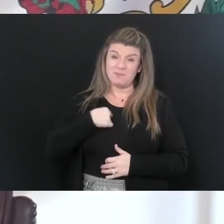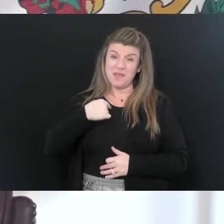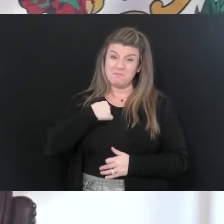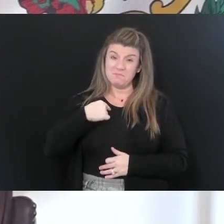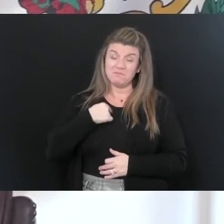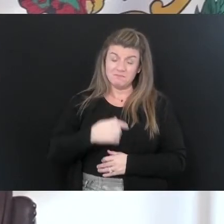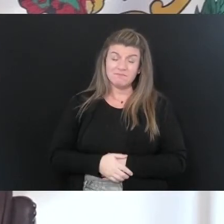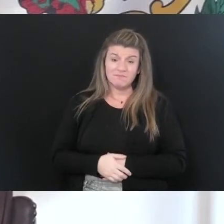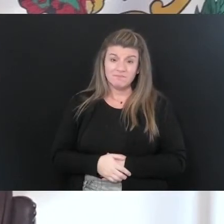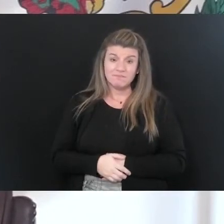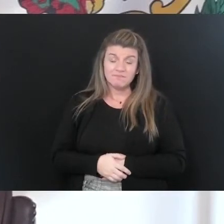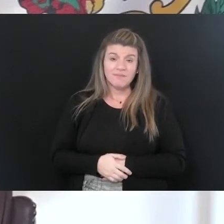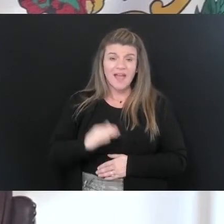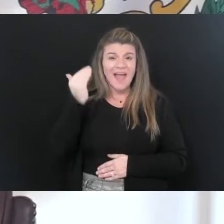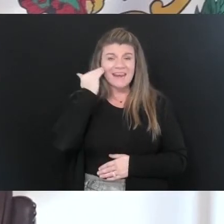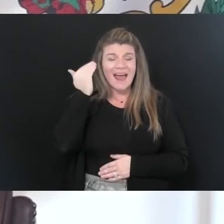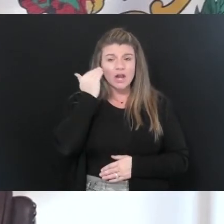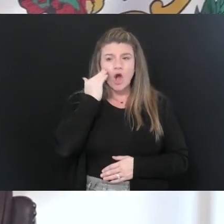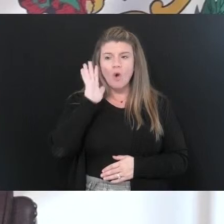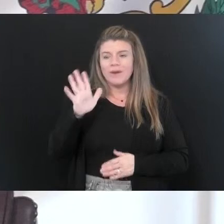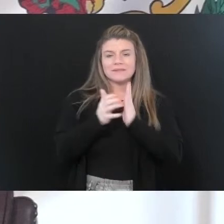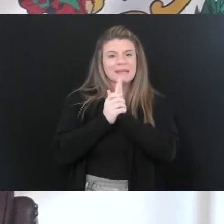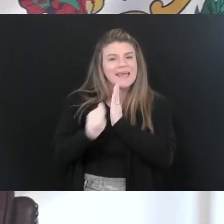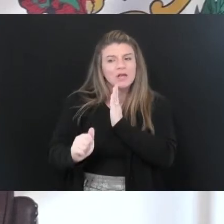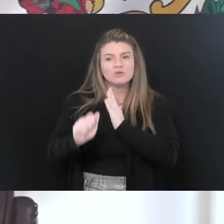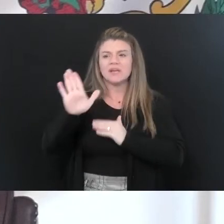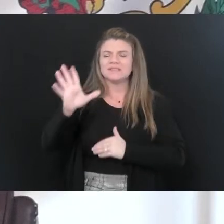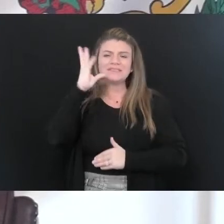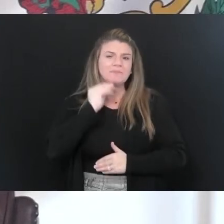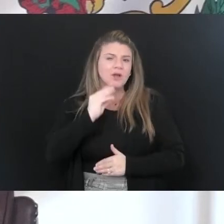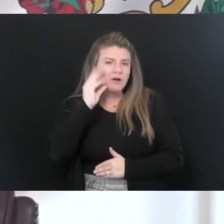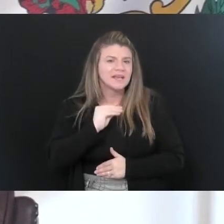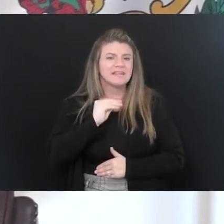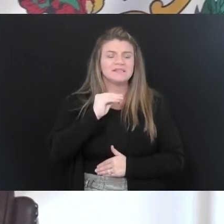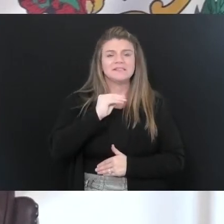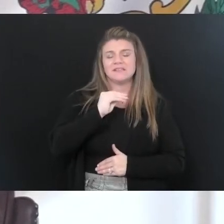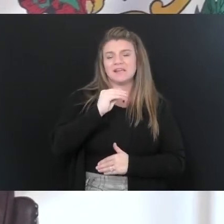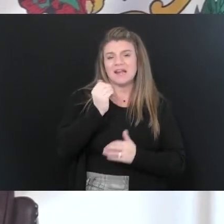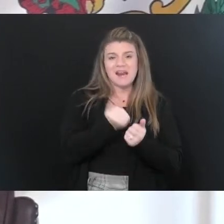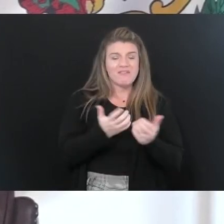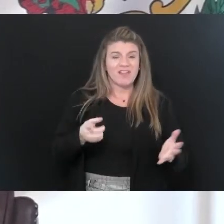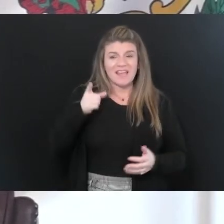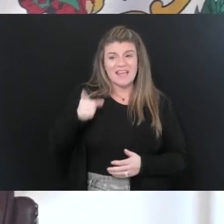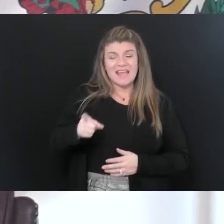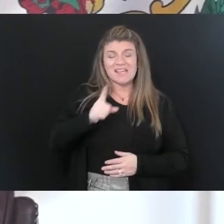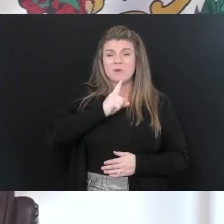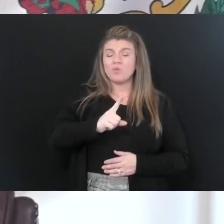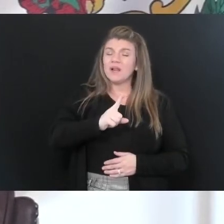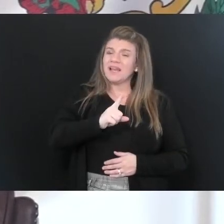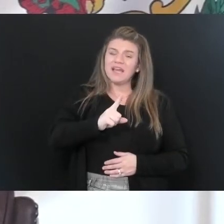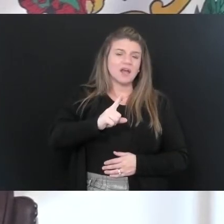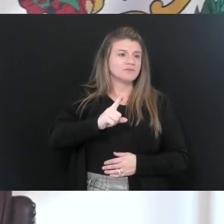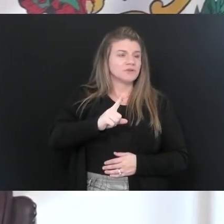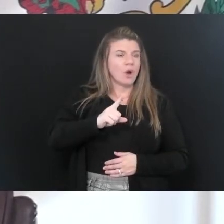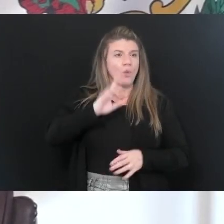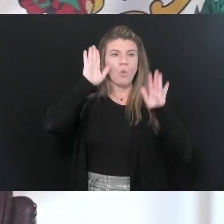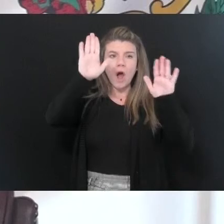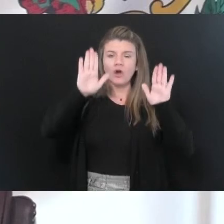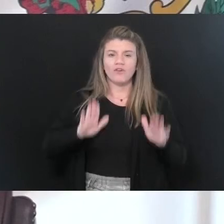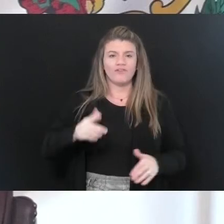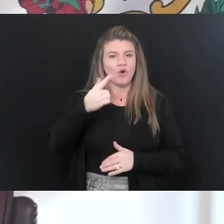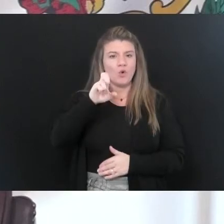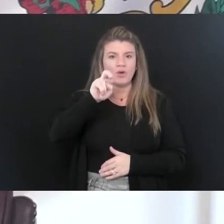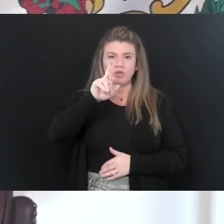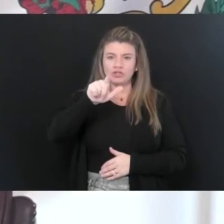truth. And I know all about his skills and his experience, and he's been an unbelievable general counsel.